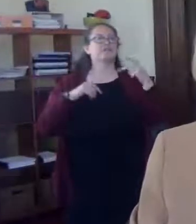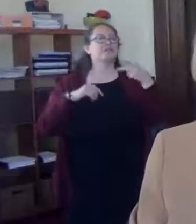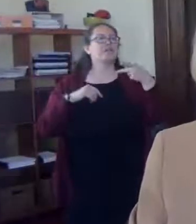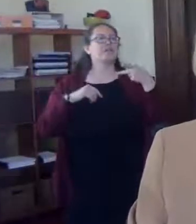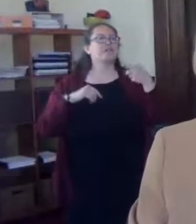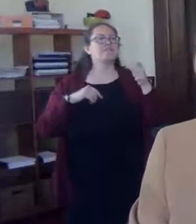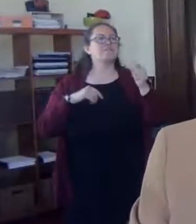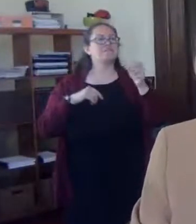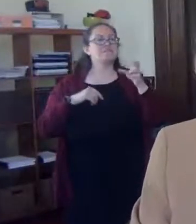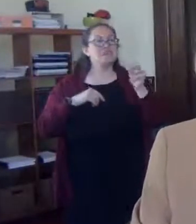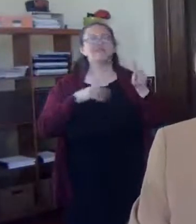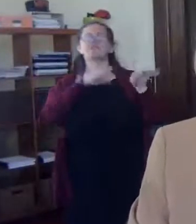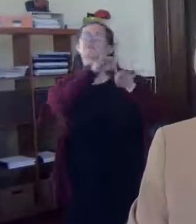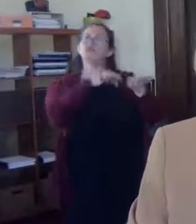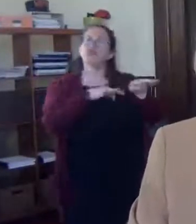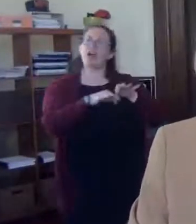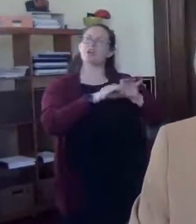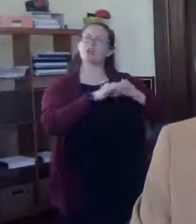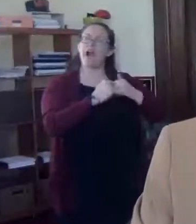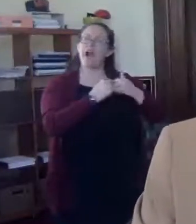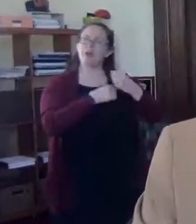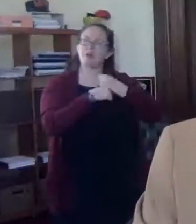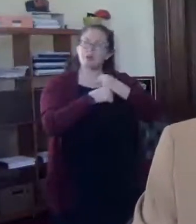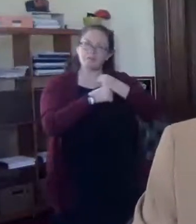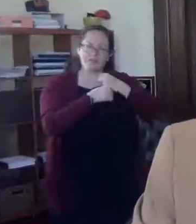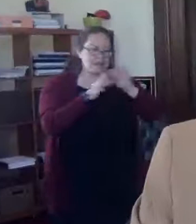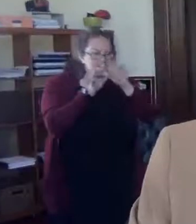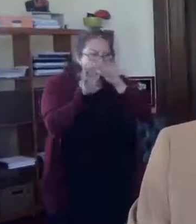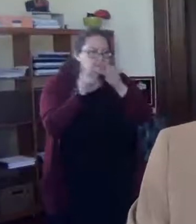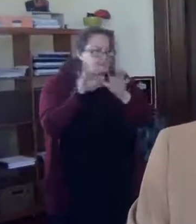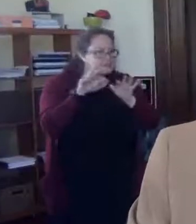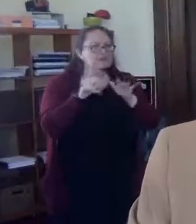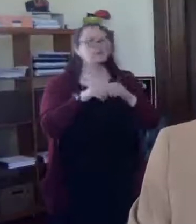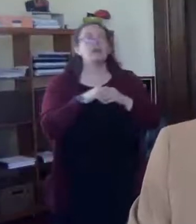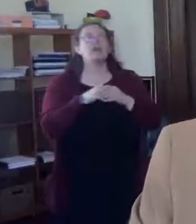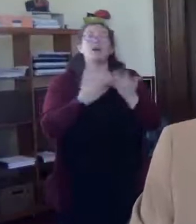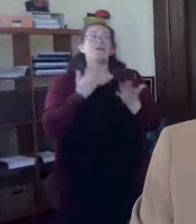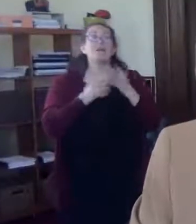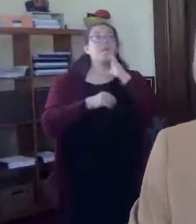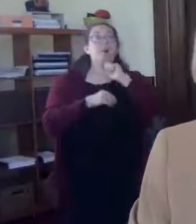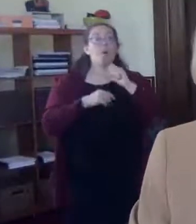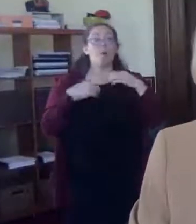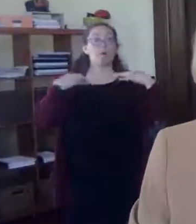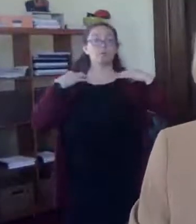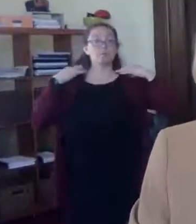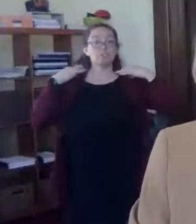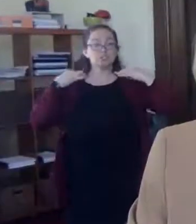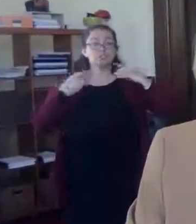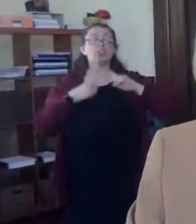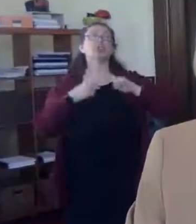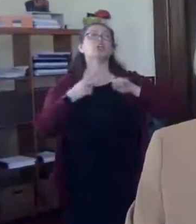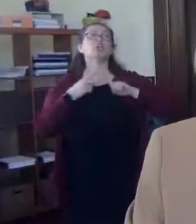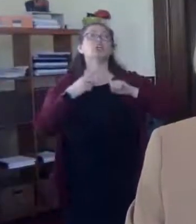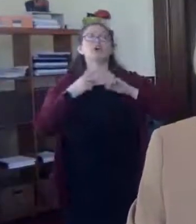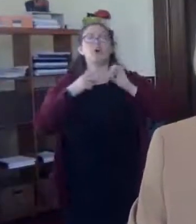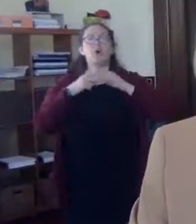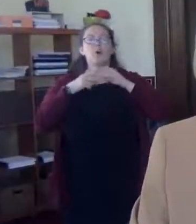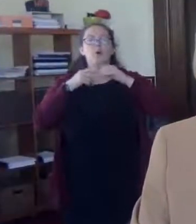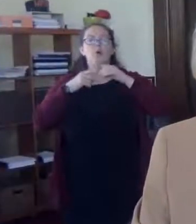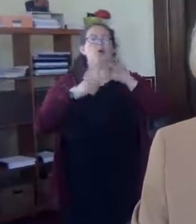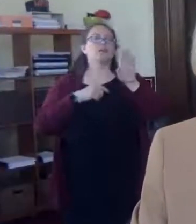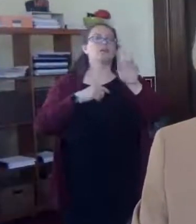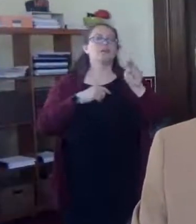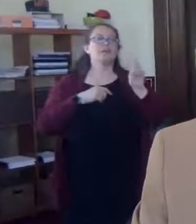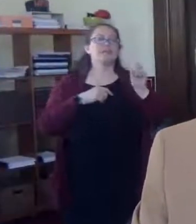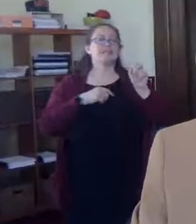guess, or instructions pop up for how to make your own face mask. You can do it out of an old t-shirt. You can do it from a bandana.